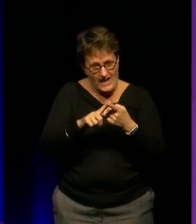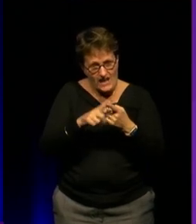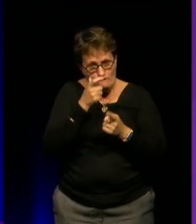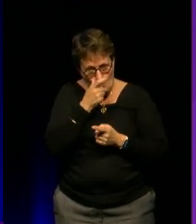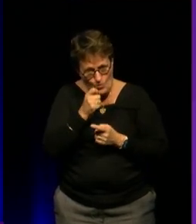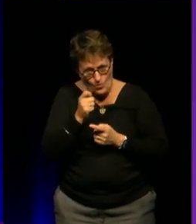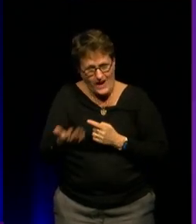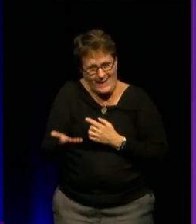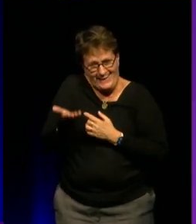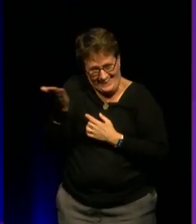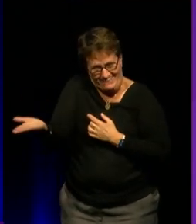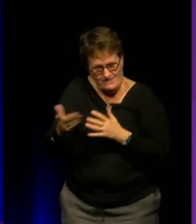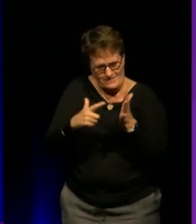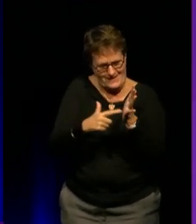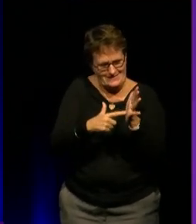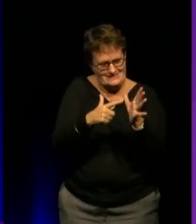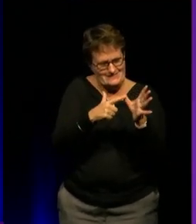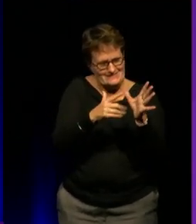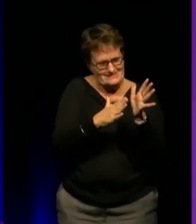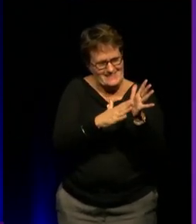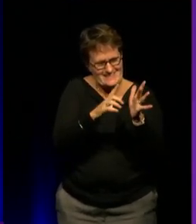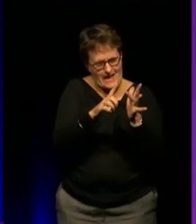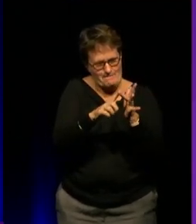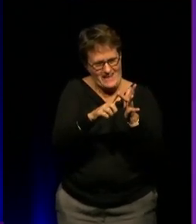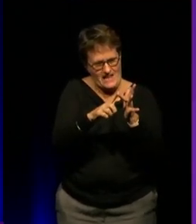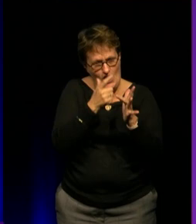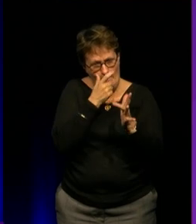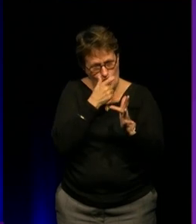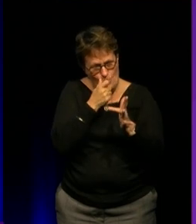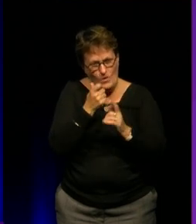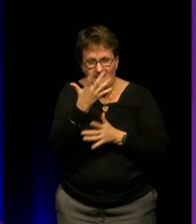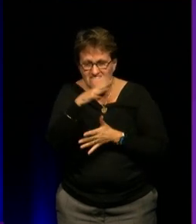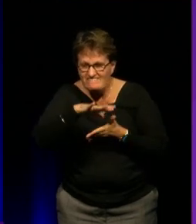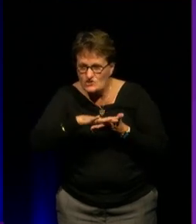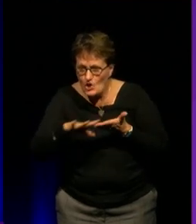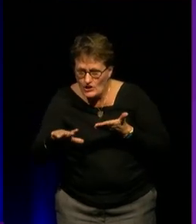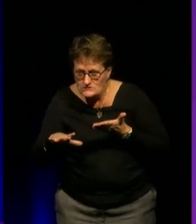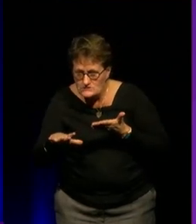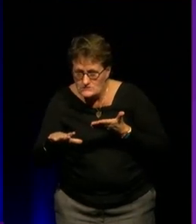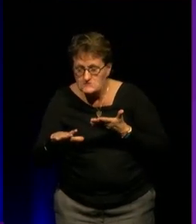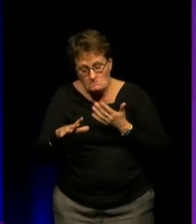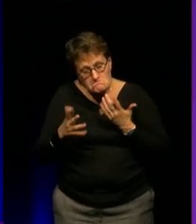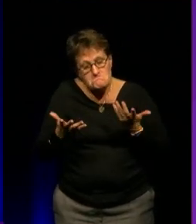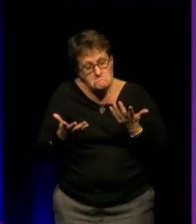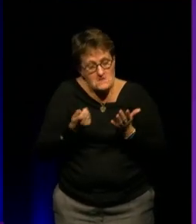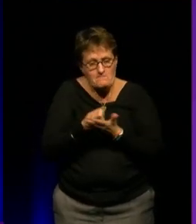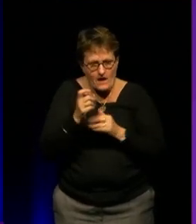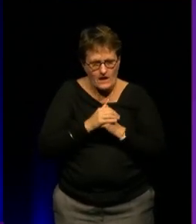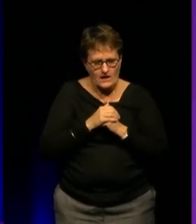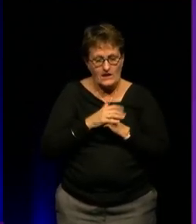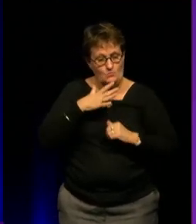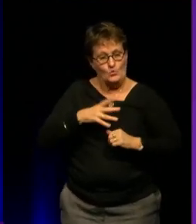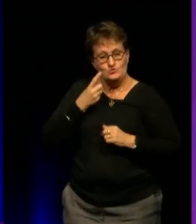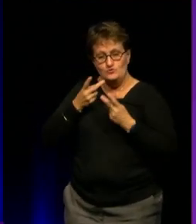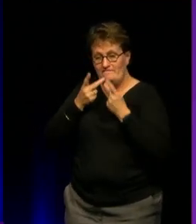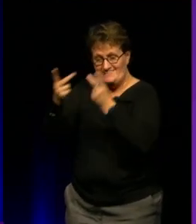And that's a relevant thing if you're an apprentice electrician. And he asked if he should go and see his pregnant sister, to which I could give a good clear answer because